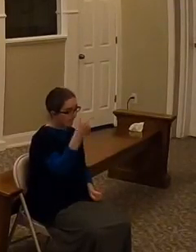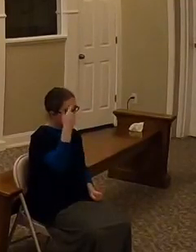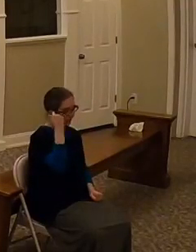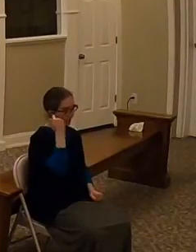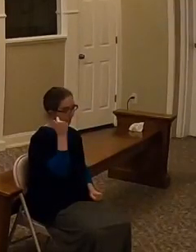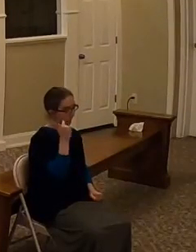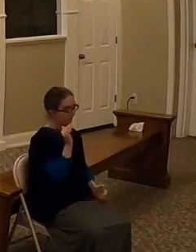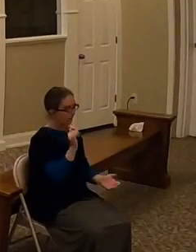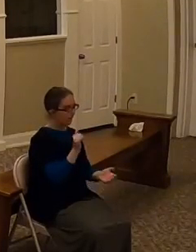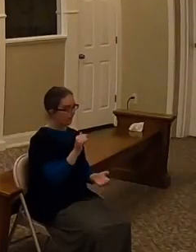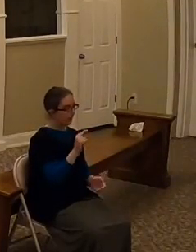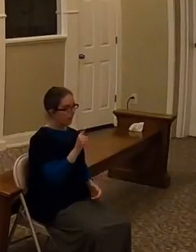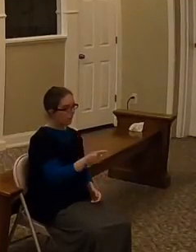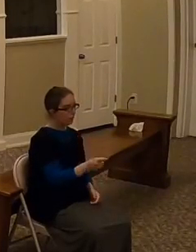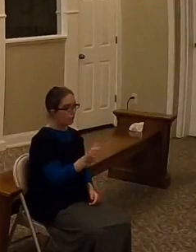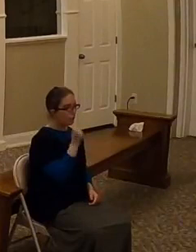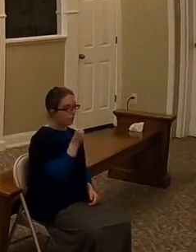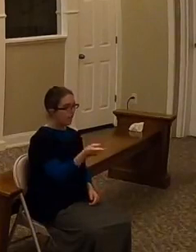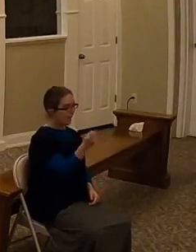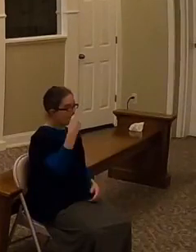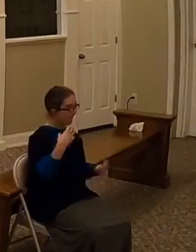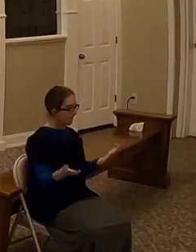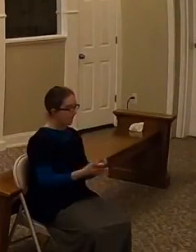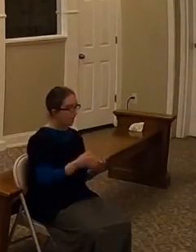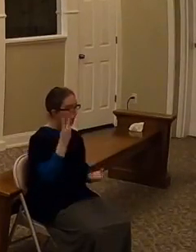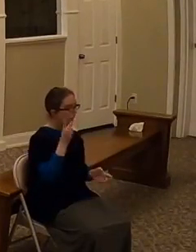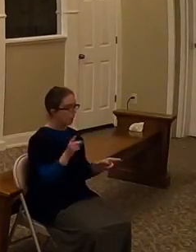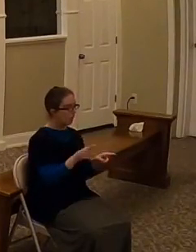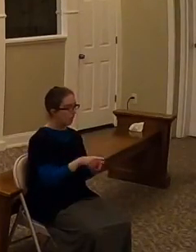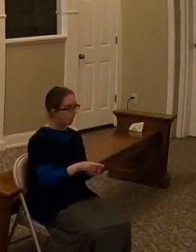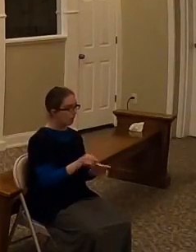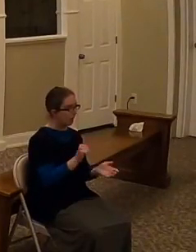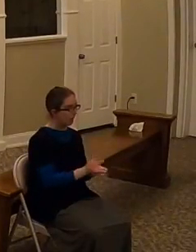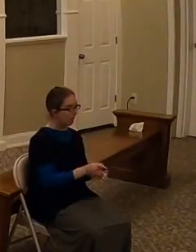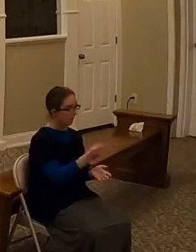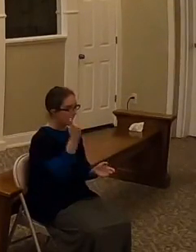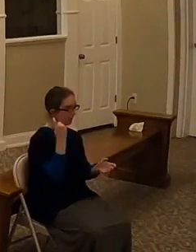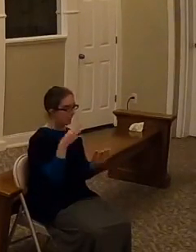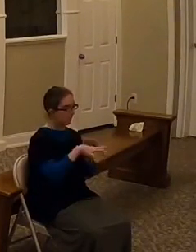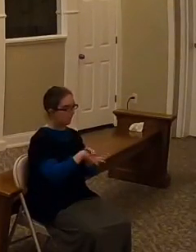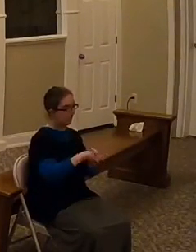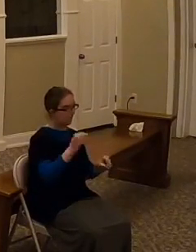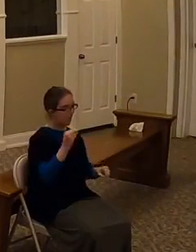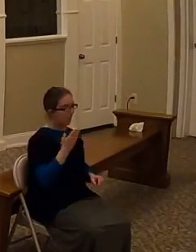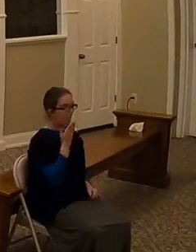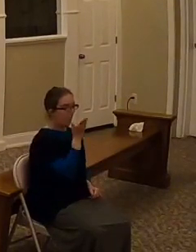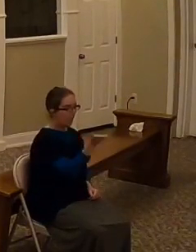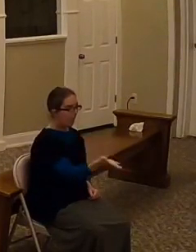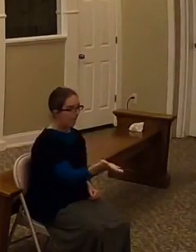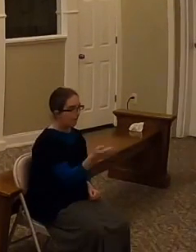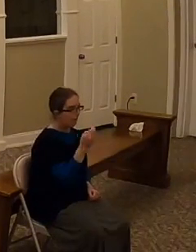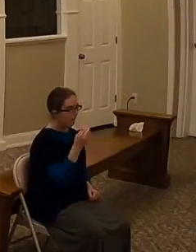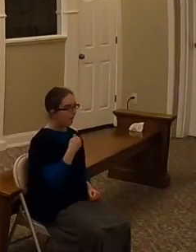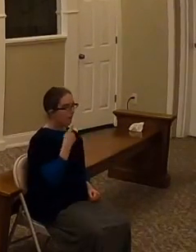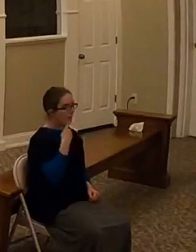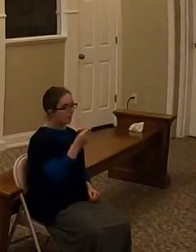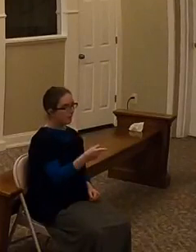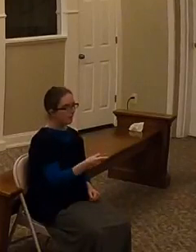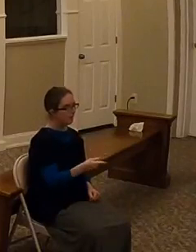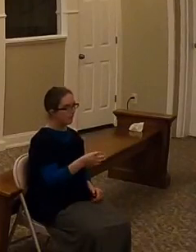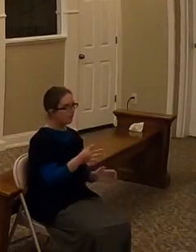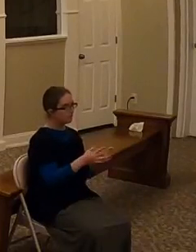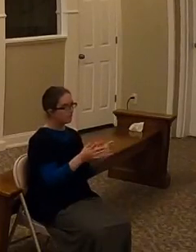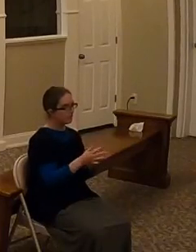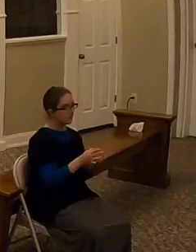Because that you're not coming into here looking like that you just came from out there. I'm telling you